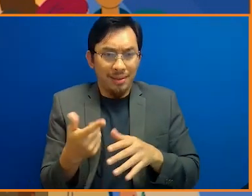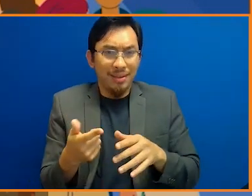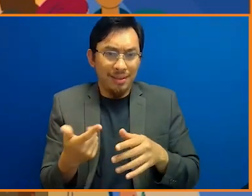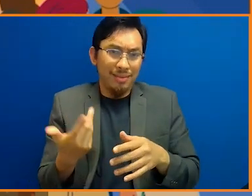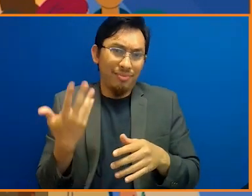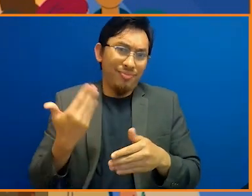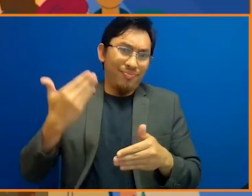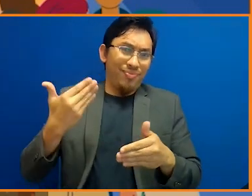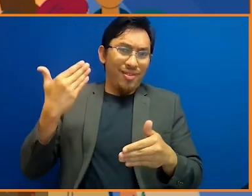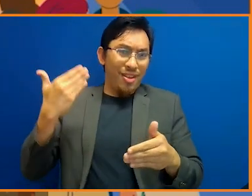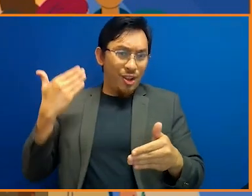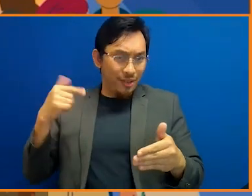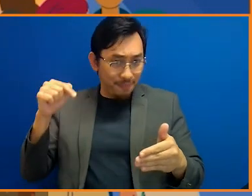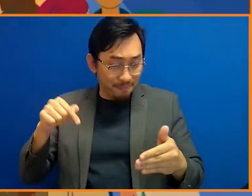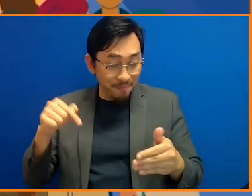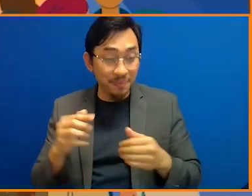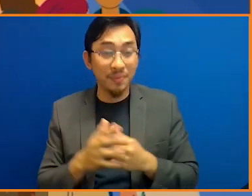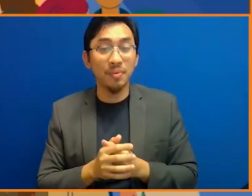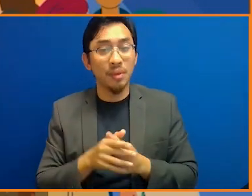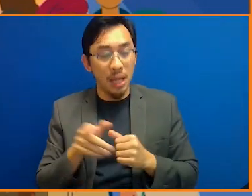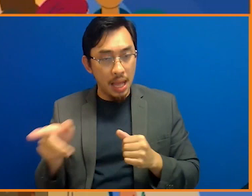we have also done some